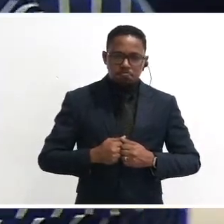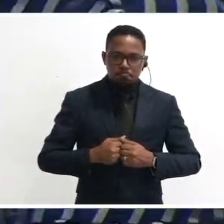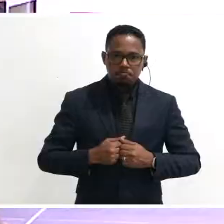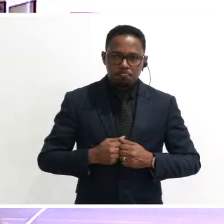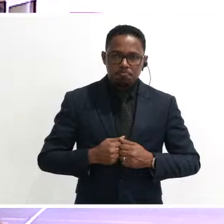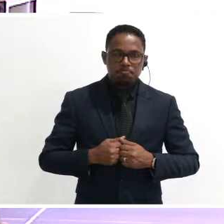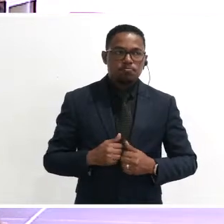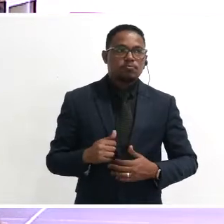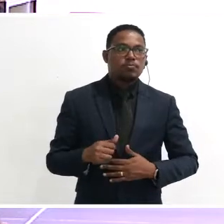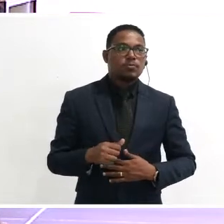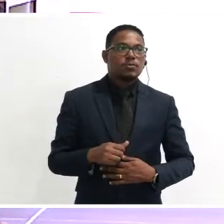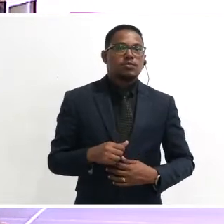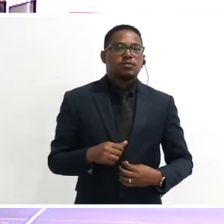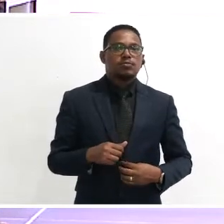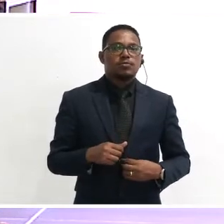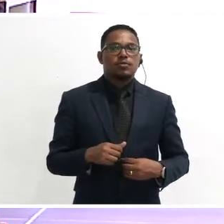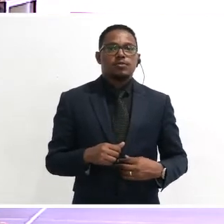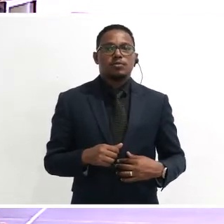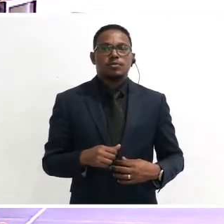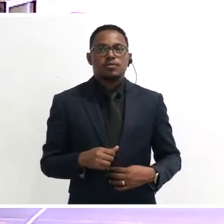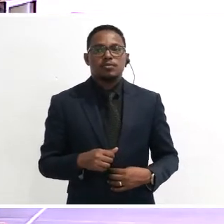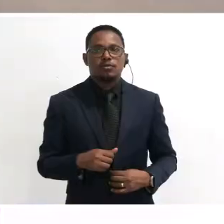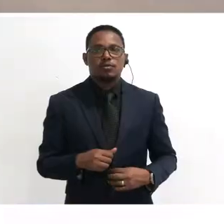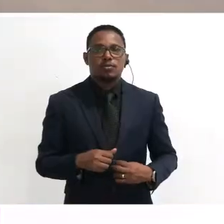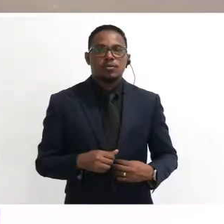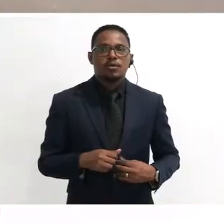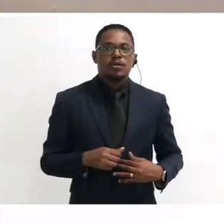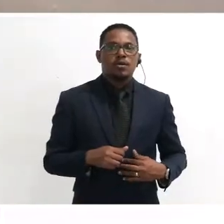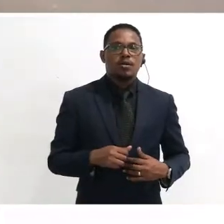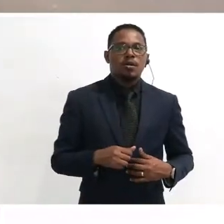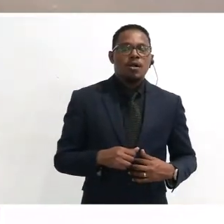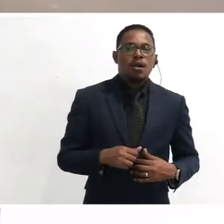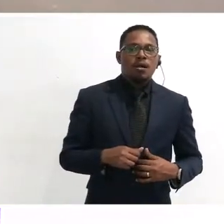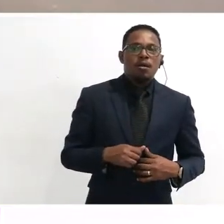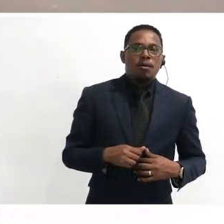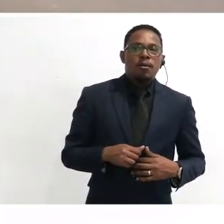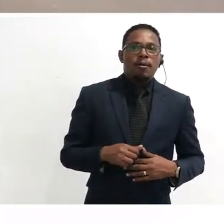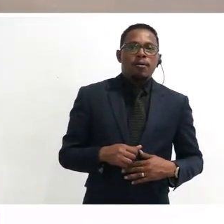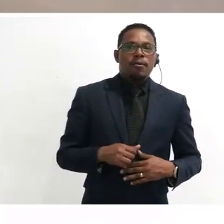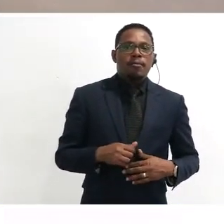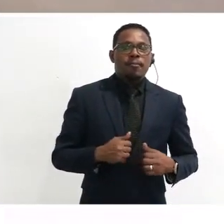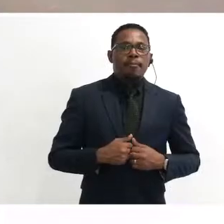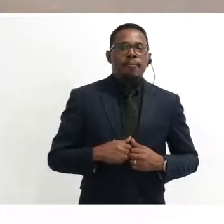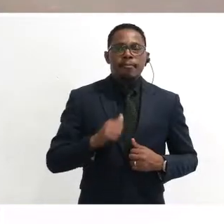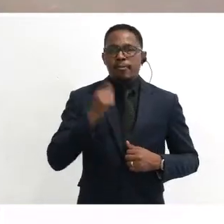Muy bien, gracias. Por acá, al fondo, tenemos una pregunta también. ¿Por allá?